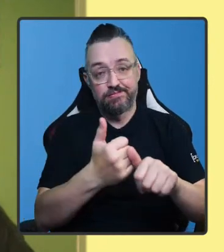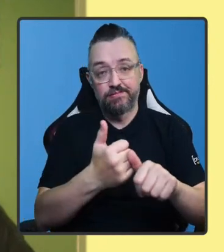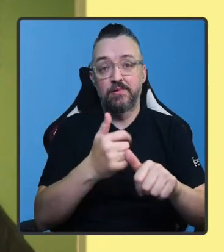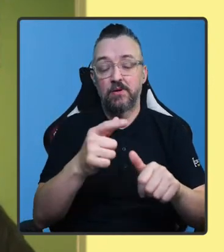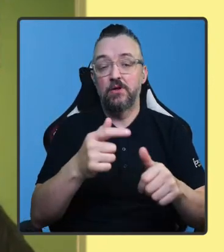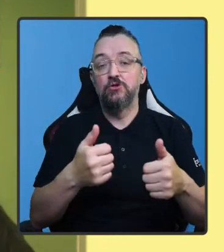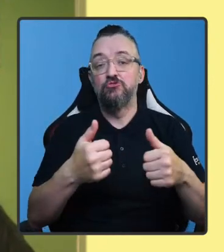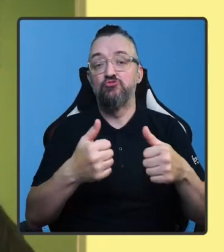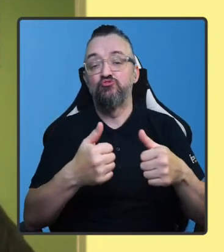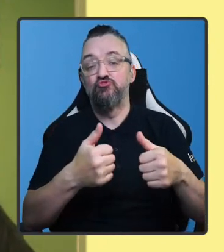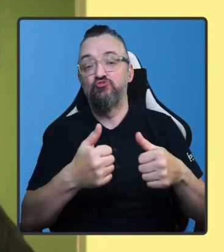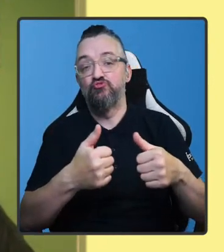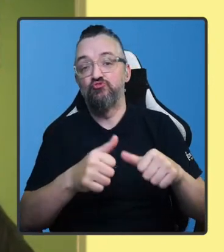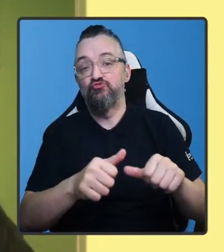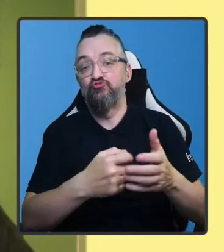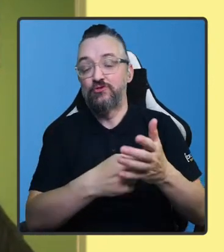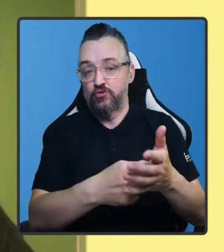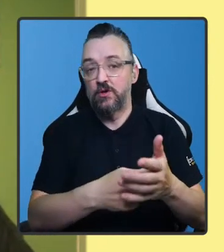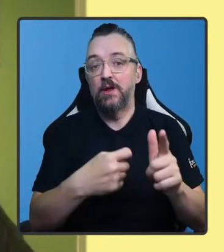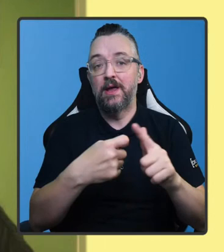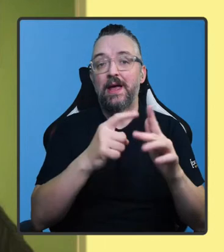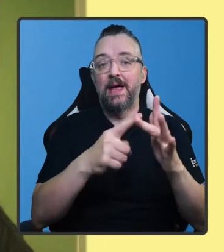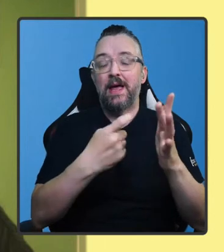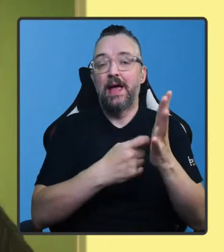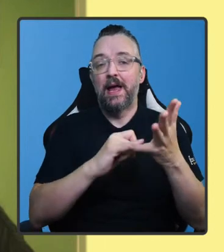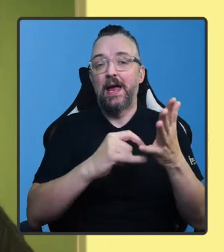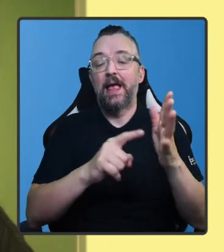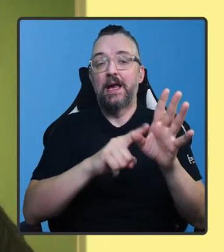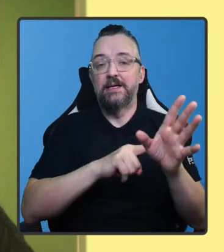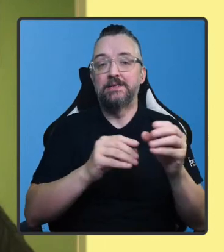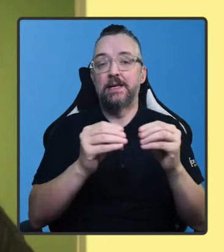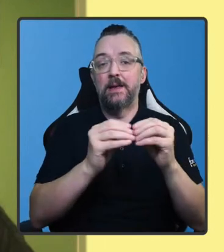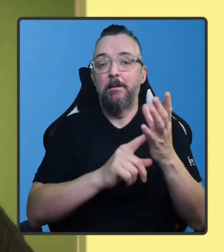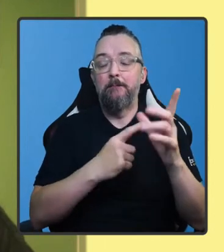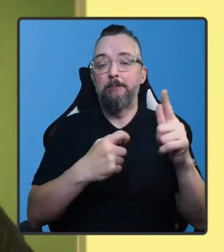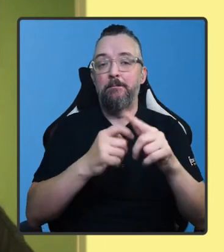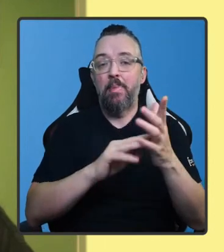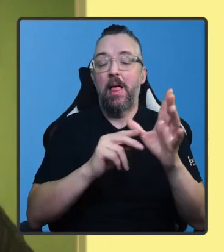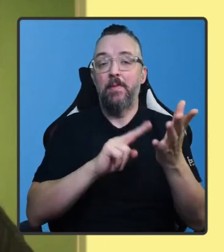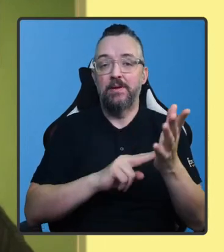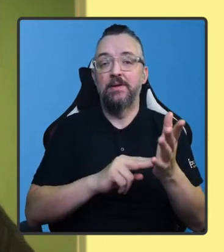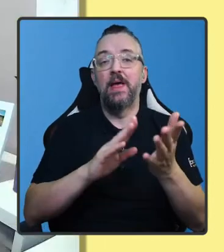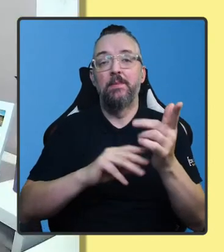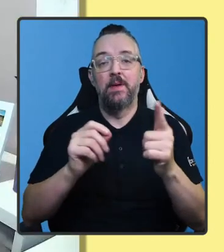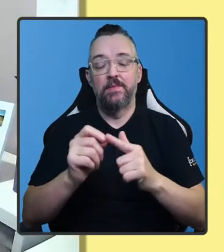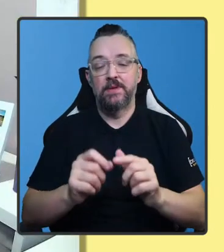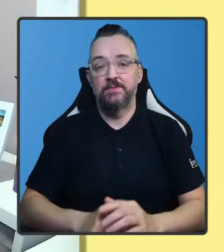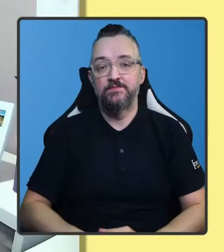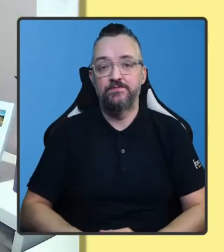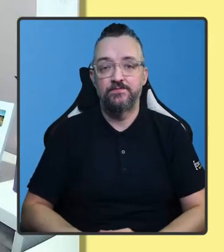resolution, is Kirsty Blackman MP. So welcome to Kirsty.